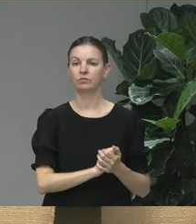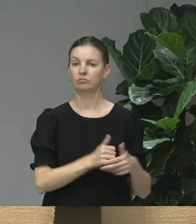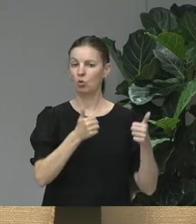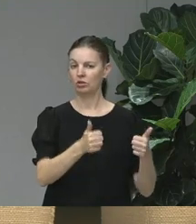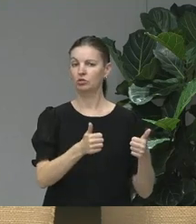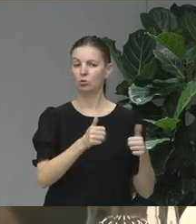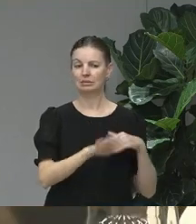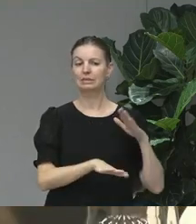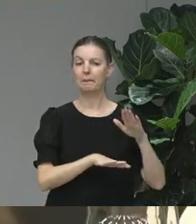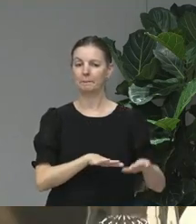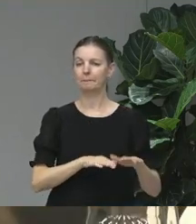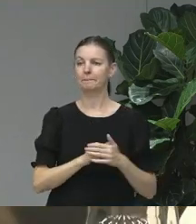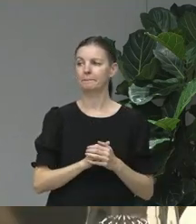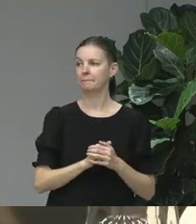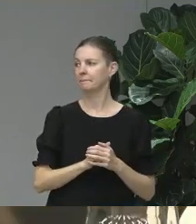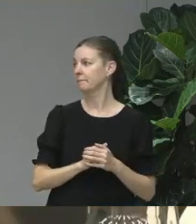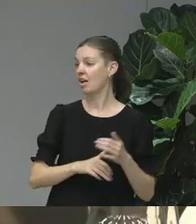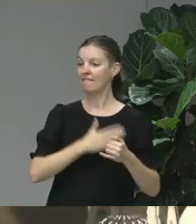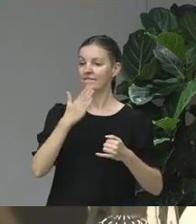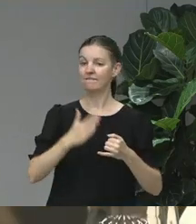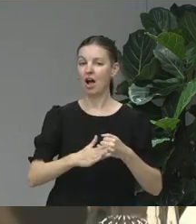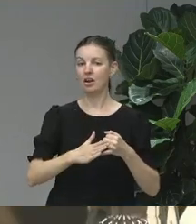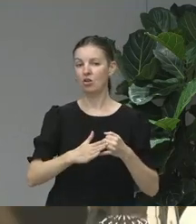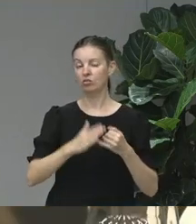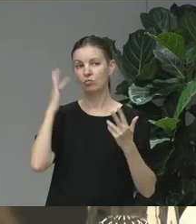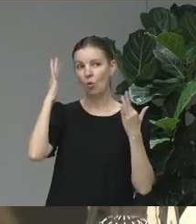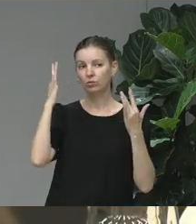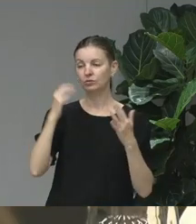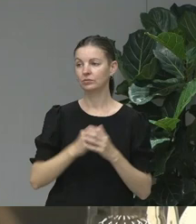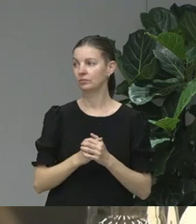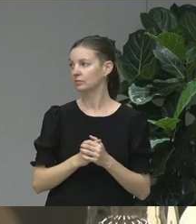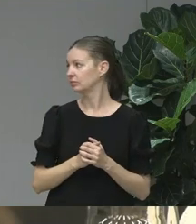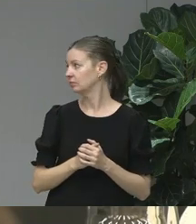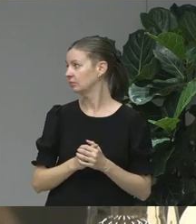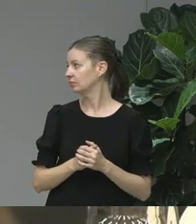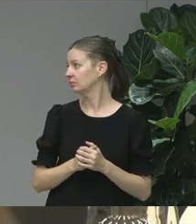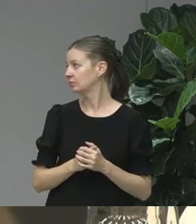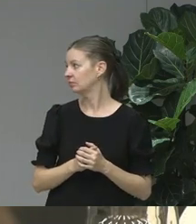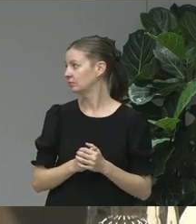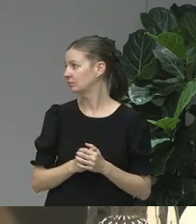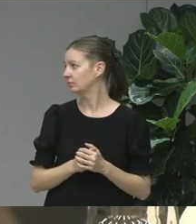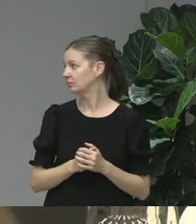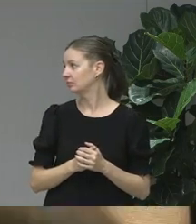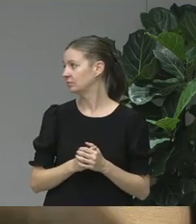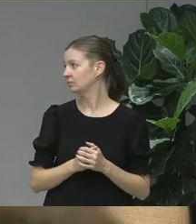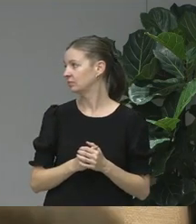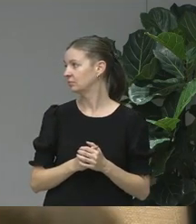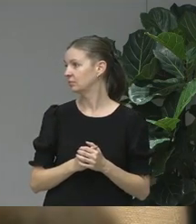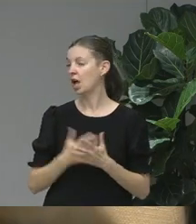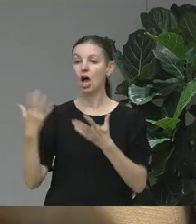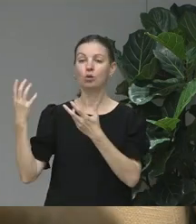step. Final observation, 10 seconds or less. Rose? Bring rights up. Bring rights